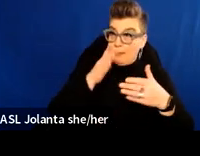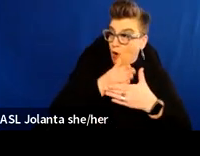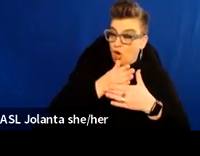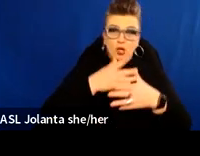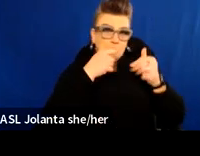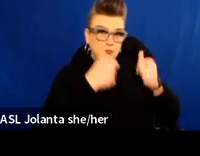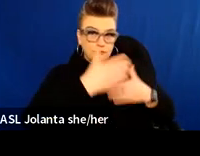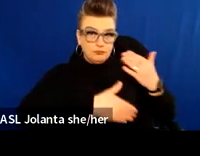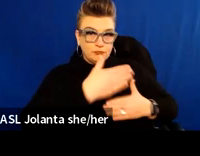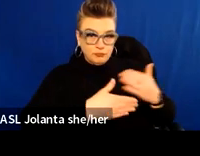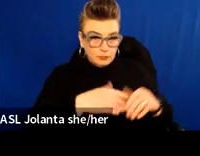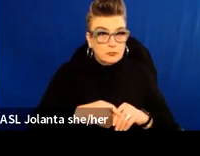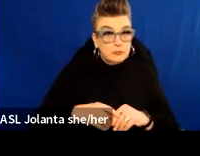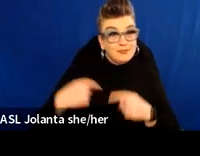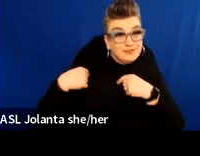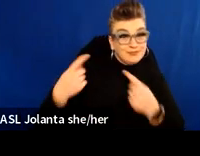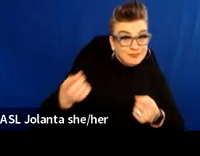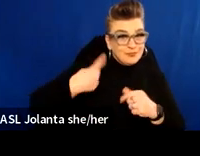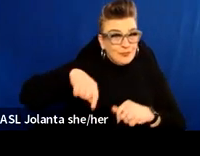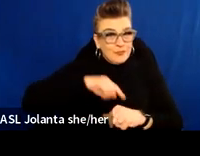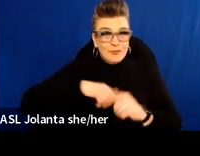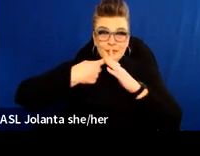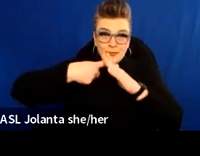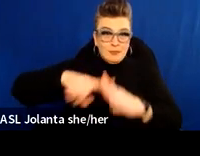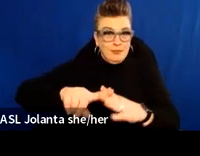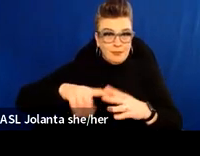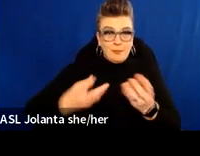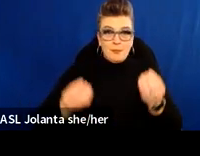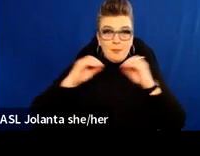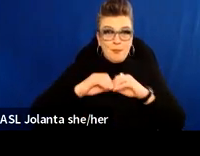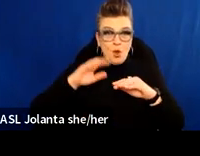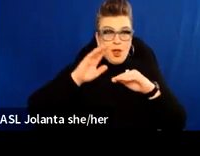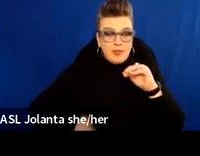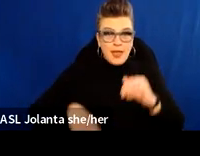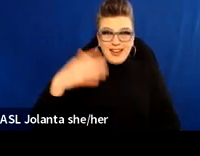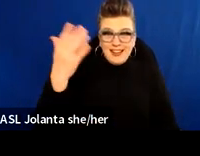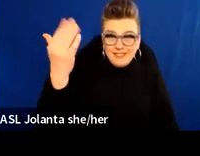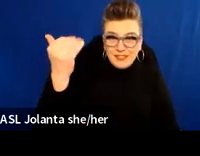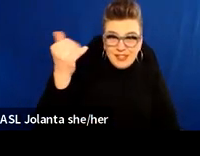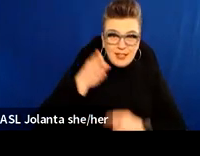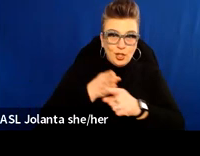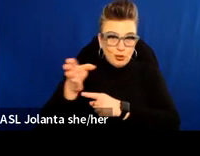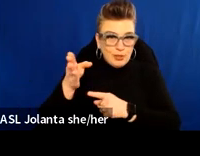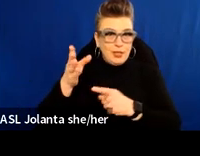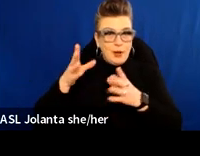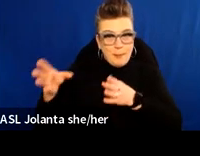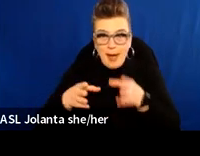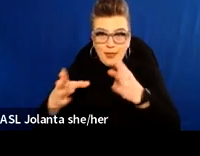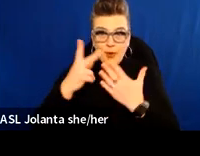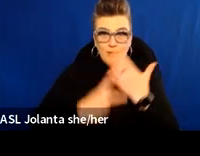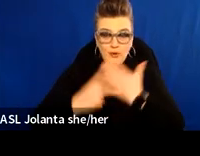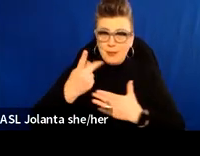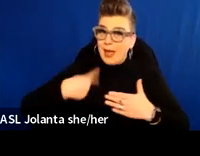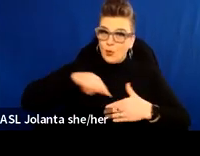has expanded and launched more than 15 career pathway programs and we continue to expand the college and career pathways